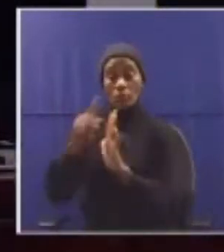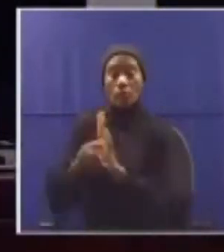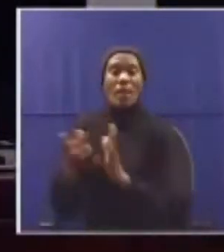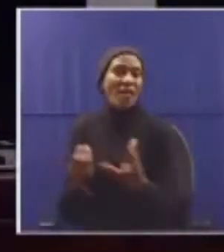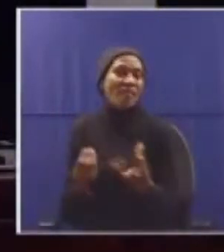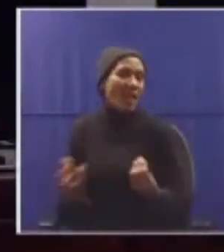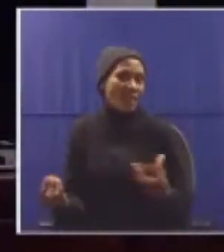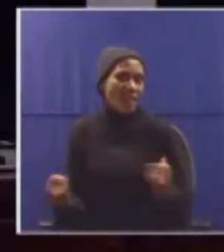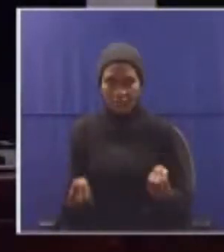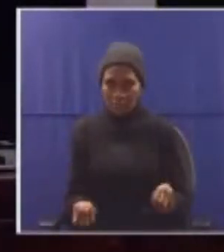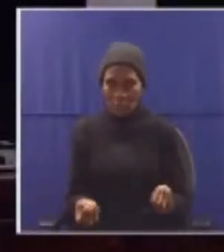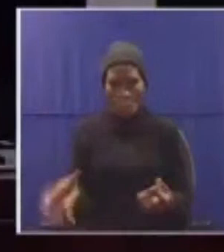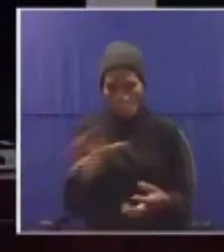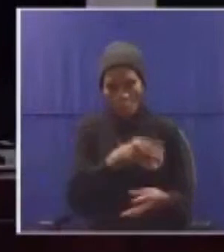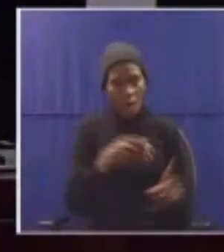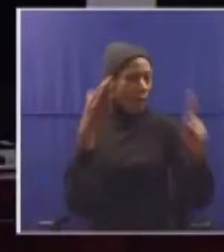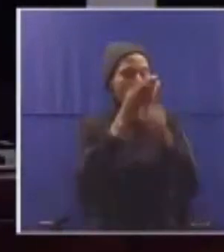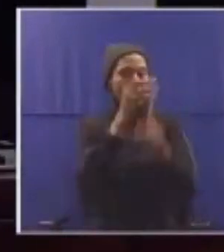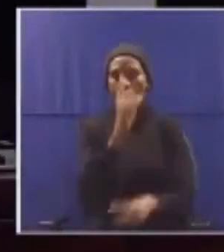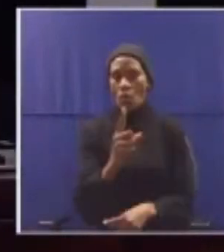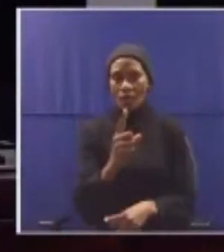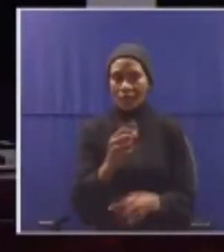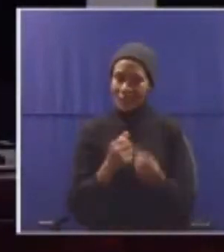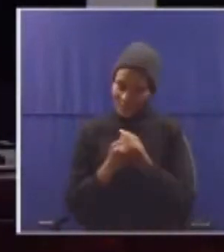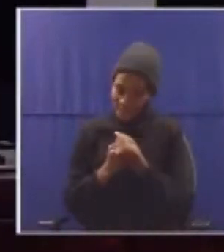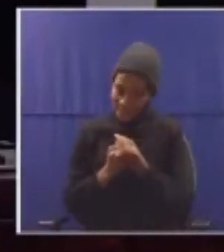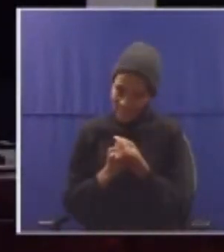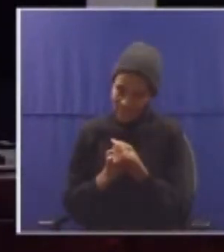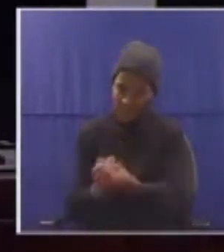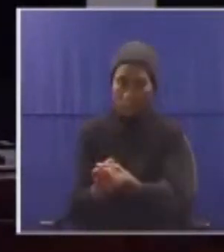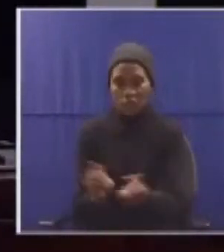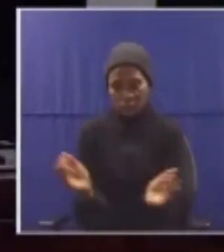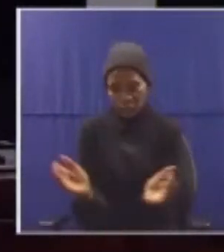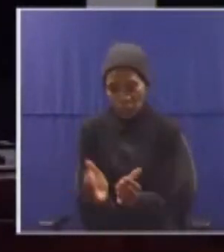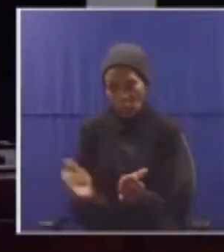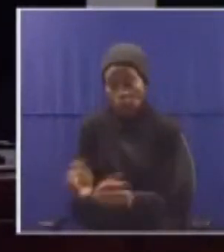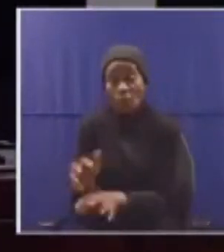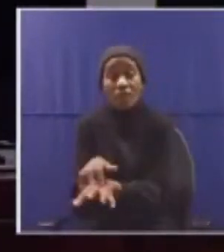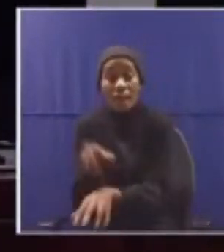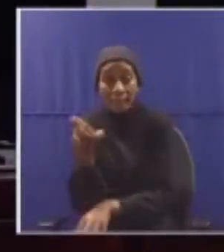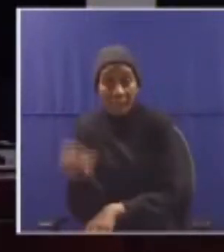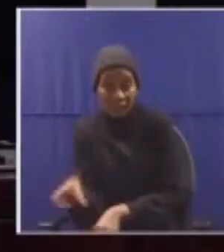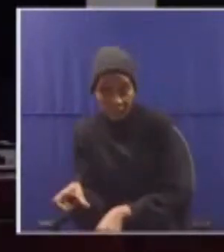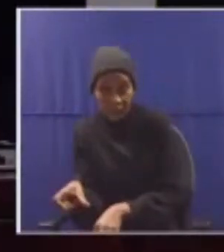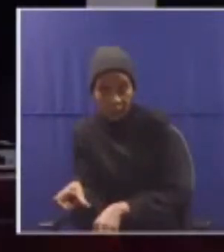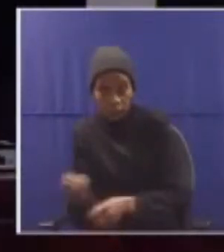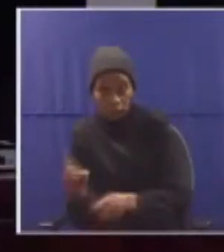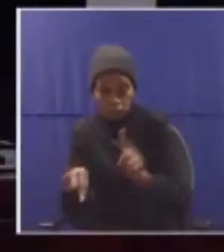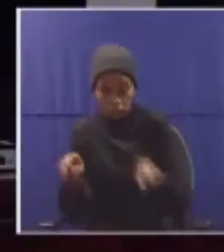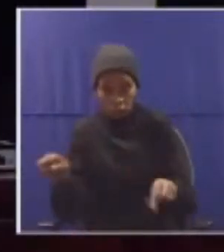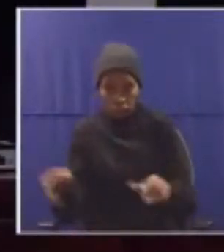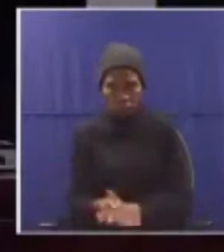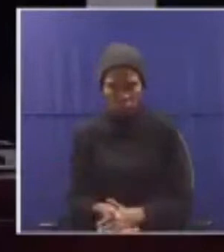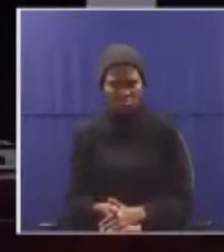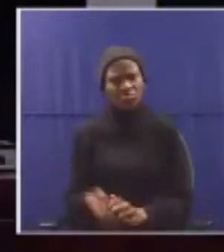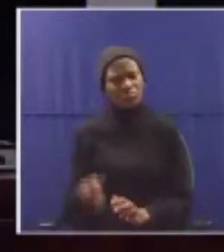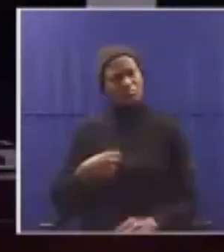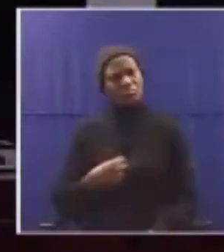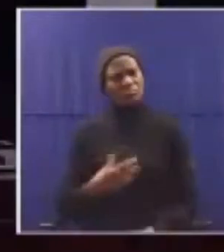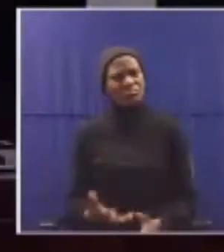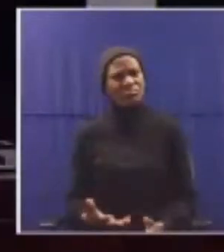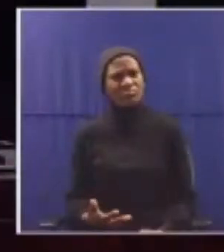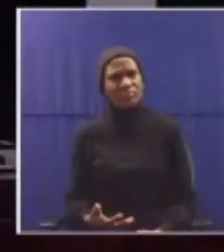that are aimed at supporting particularly emerging farmers. We would not like to be